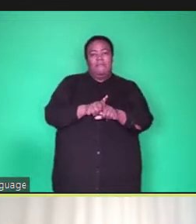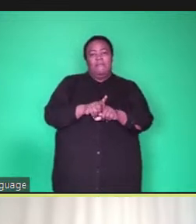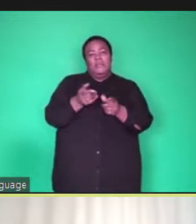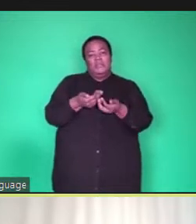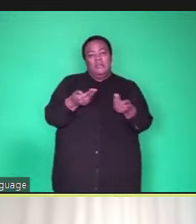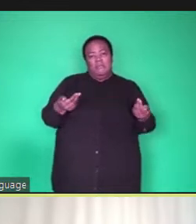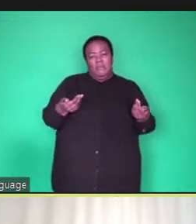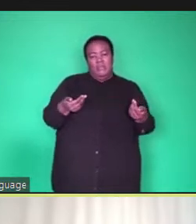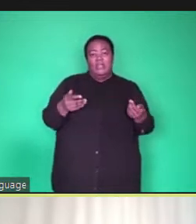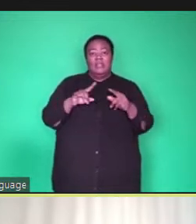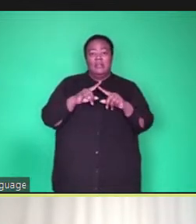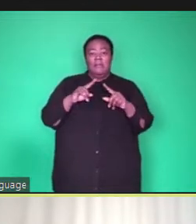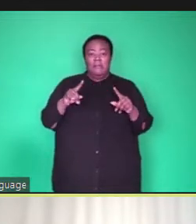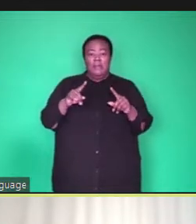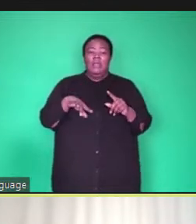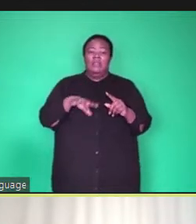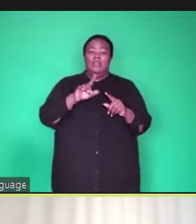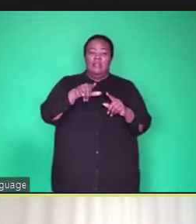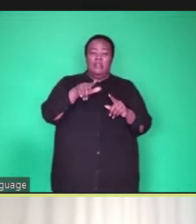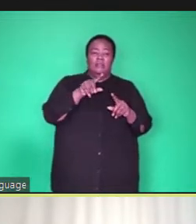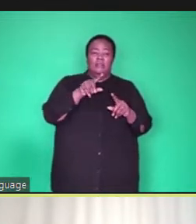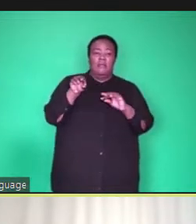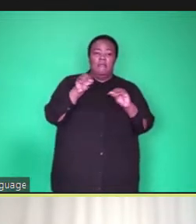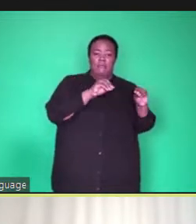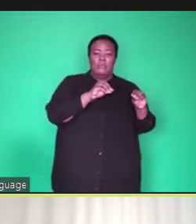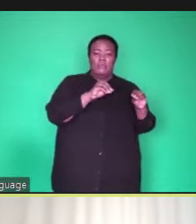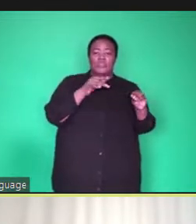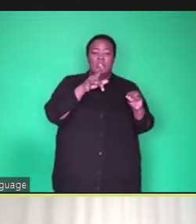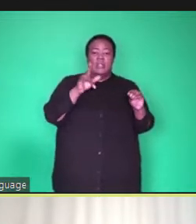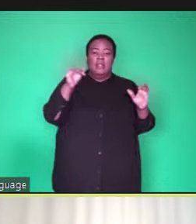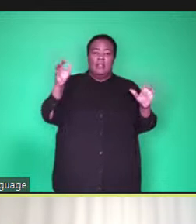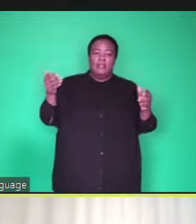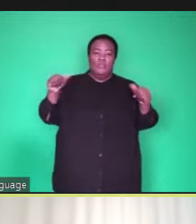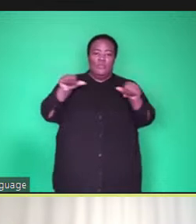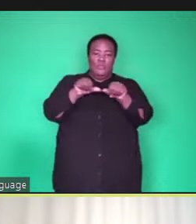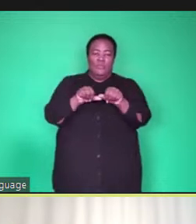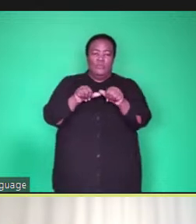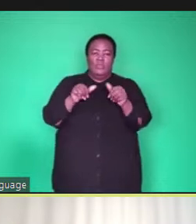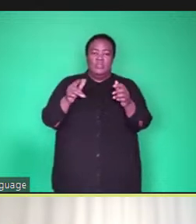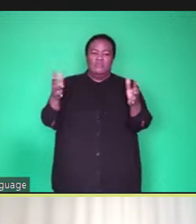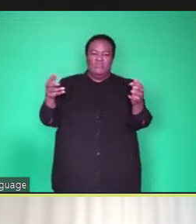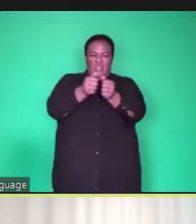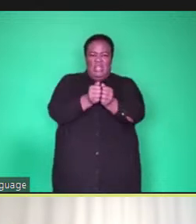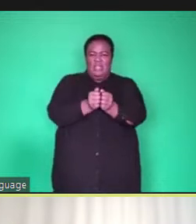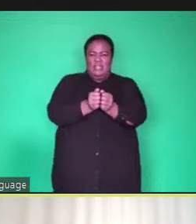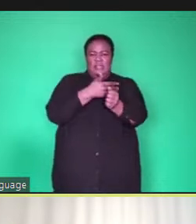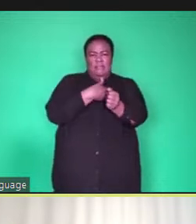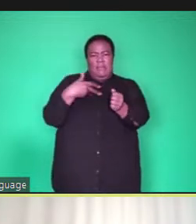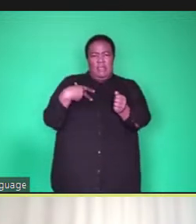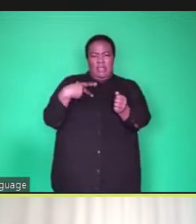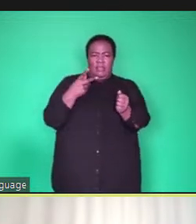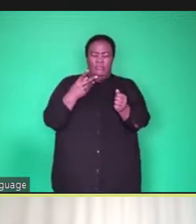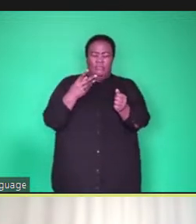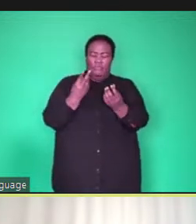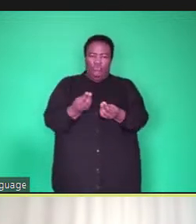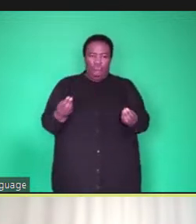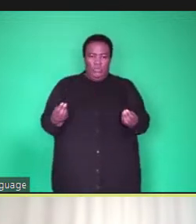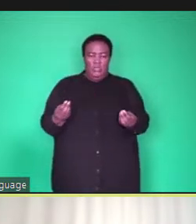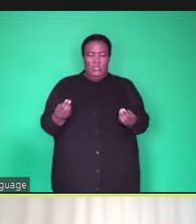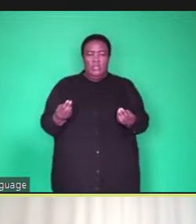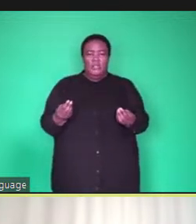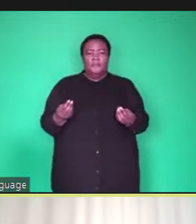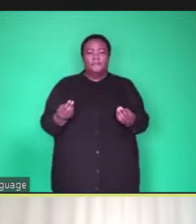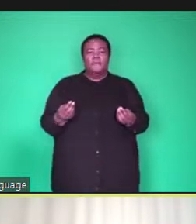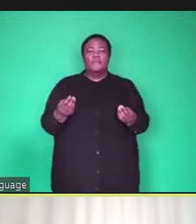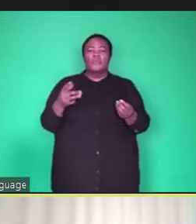unite children with their mothers, and when this happens, the direction is mainly towards urban areas. A better understanding of child mobility and